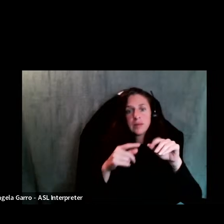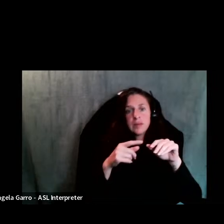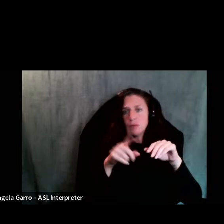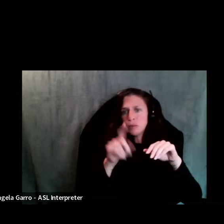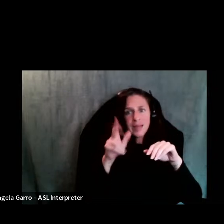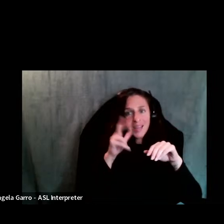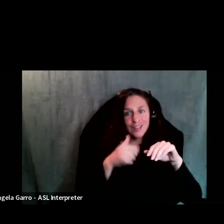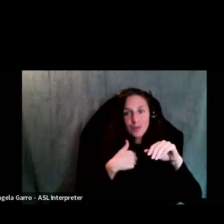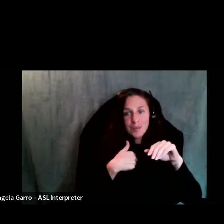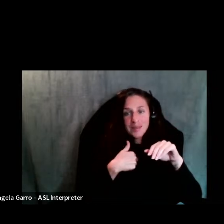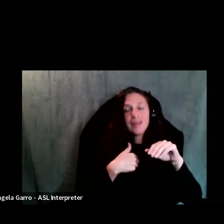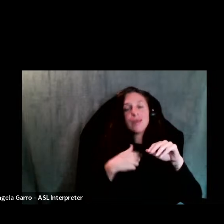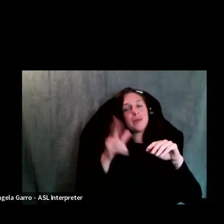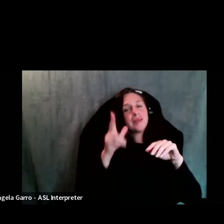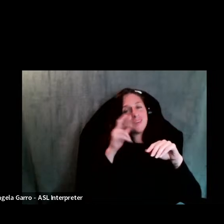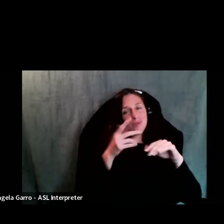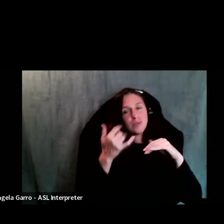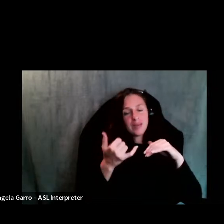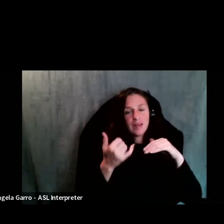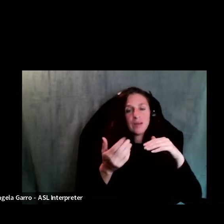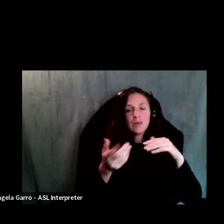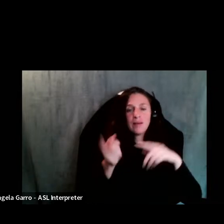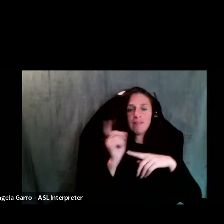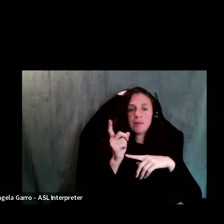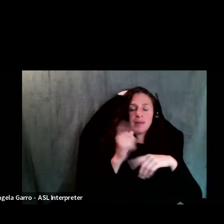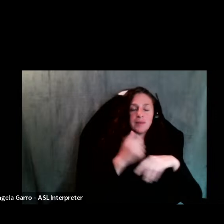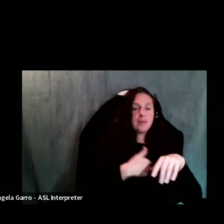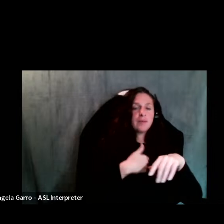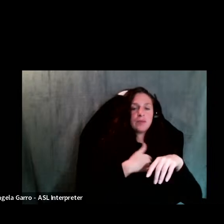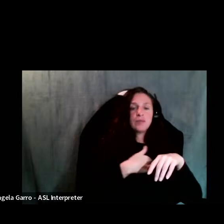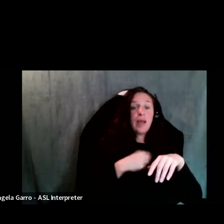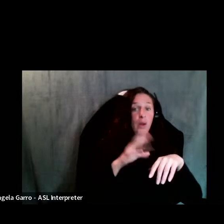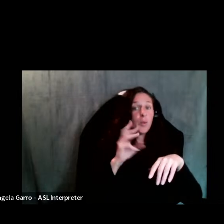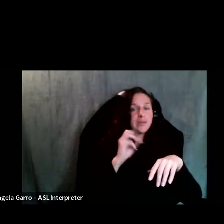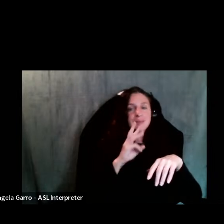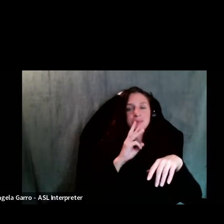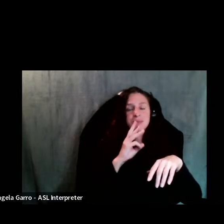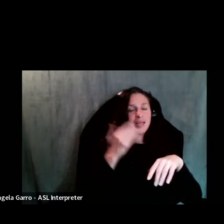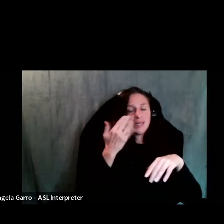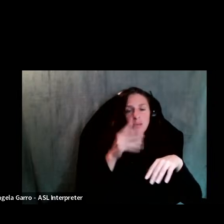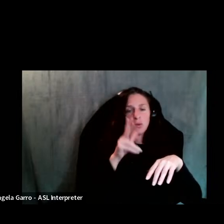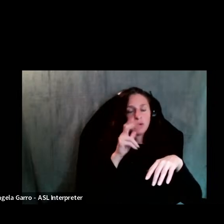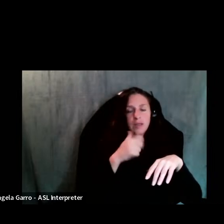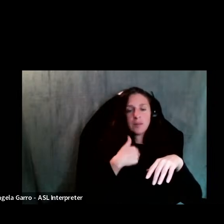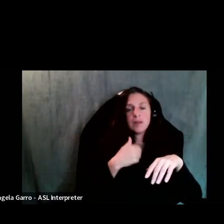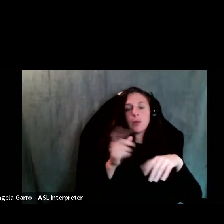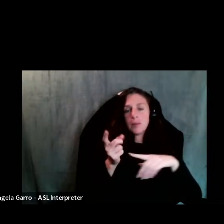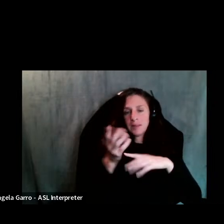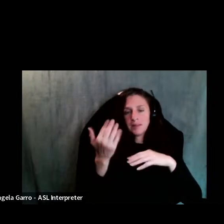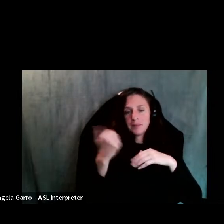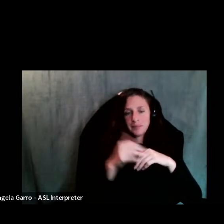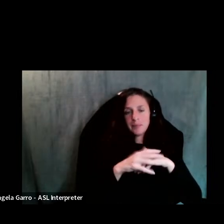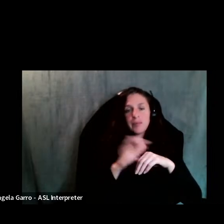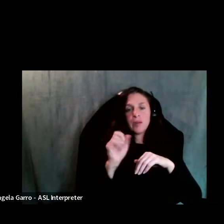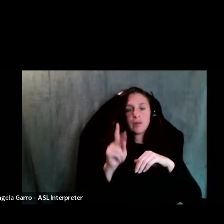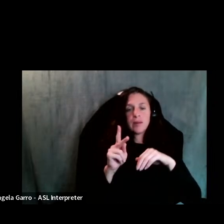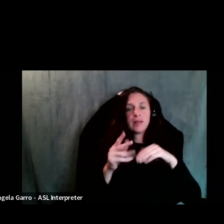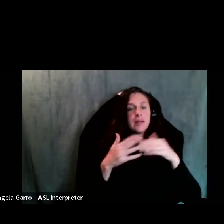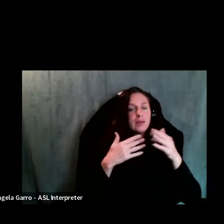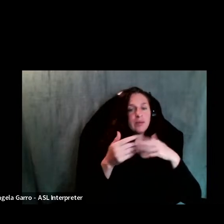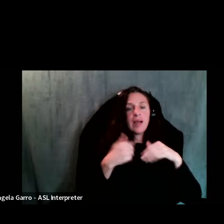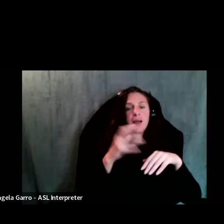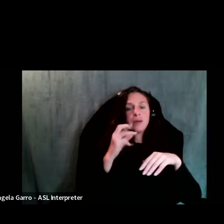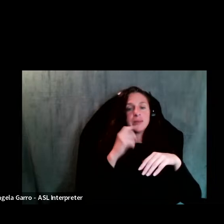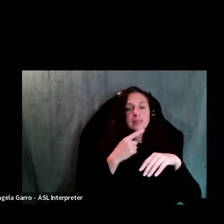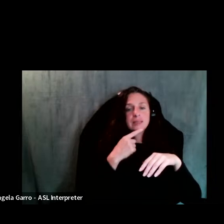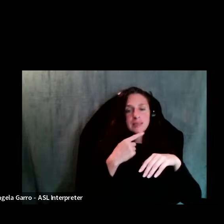me? Yeah, we can hear you now. You got a minute. Oh, my apologies. I was speaking. I didn't know No you couldn't worries. hear You me. got a minute right now. Okay. Anyways, I was saying